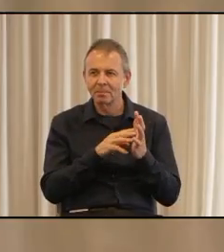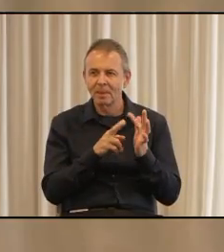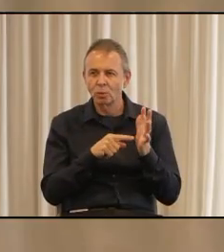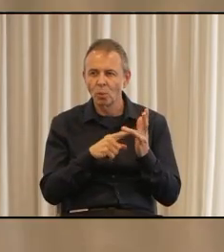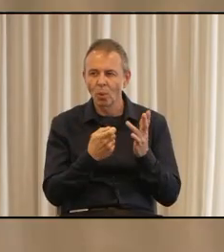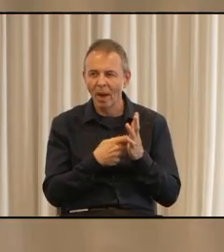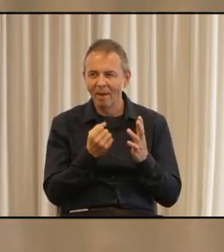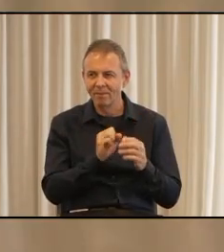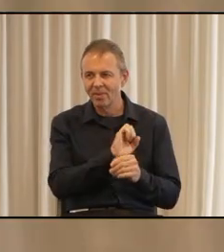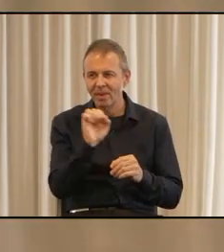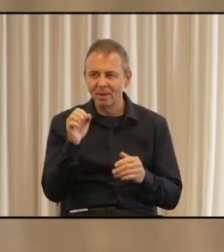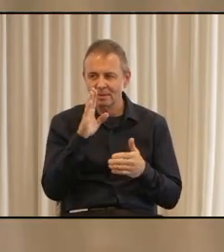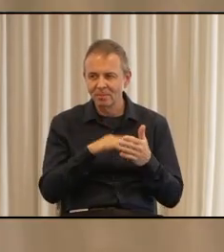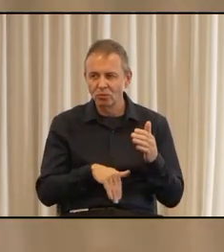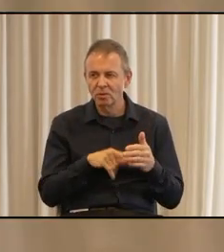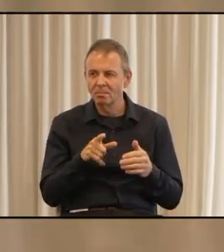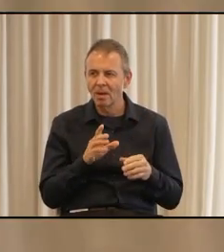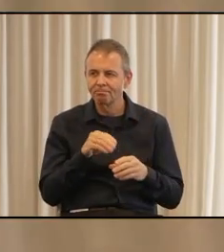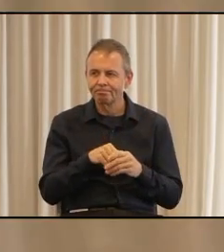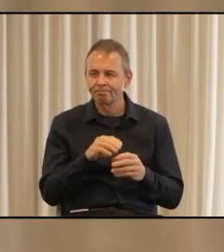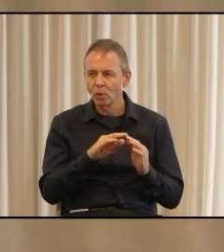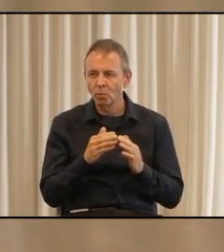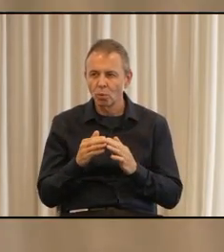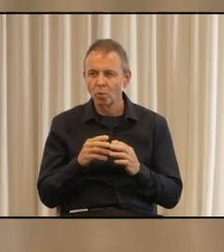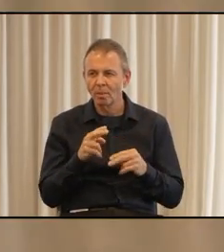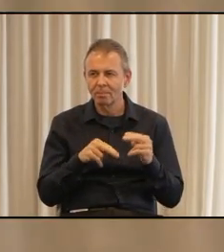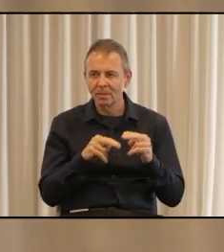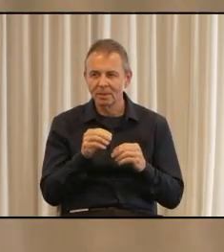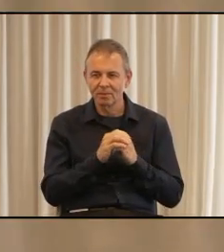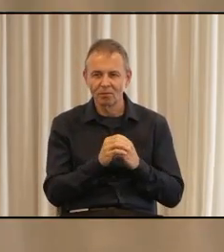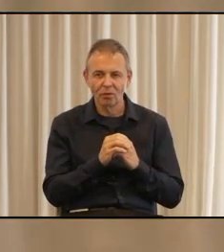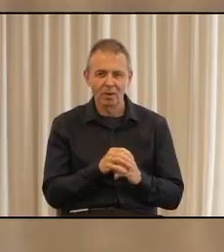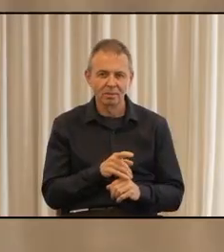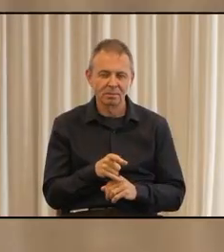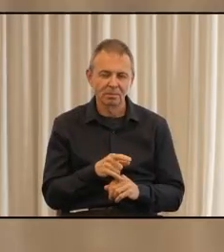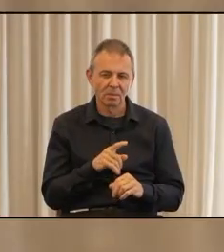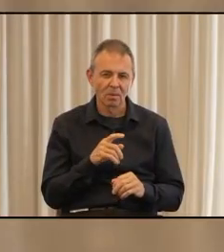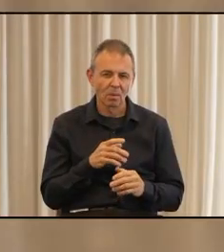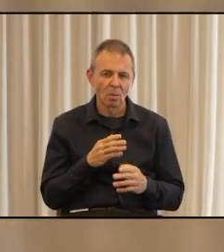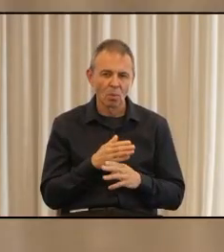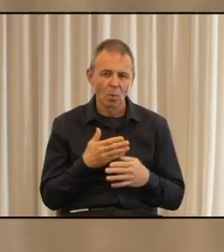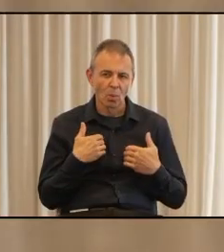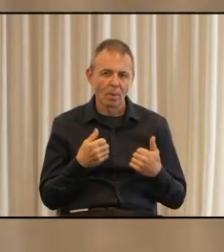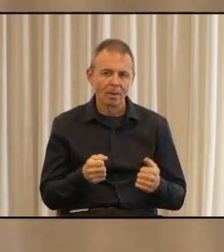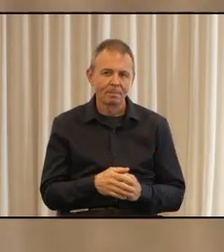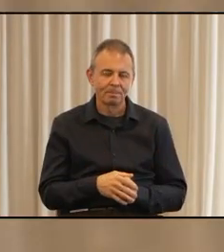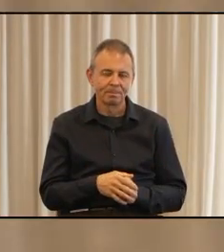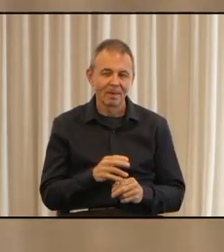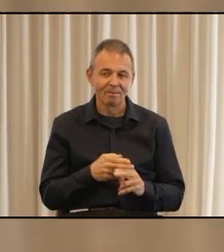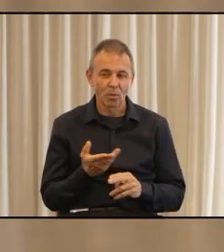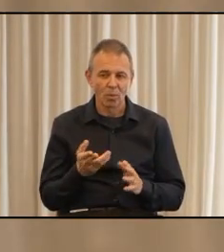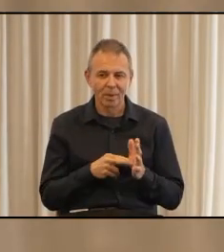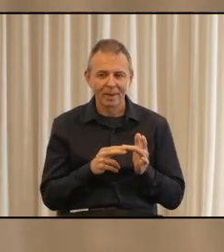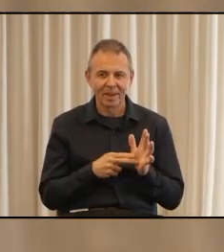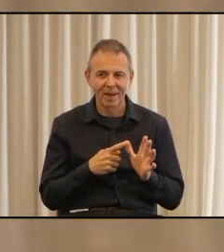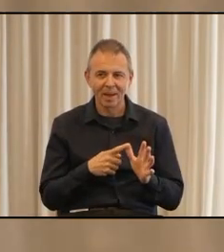Nina, being present in community and developing friendships over time has always worked really well for her, because a